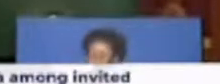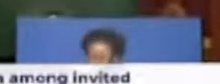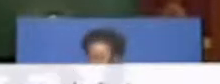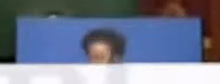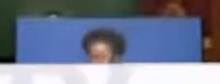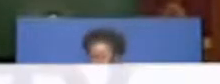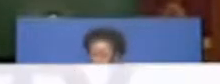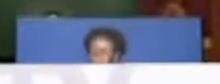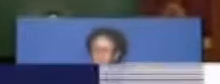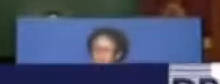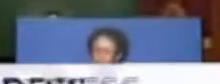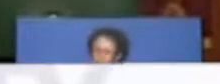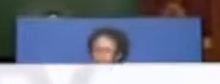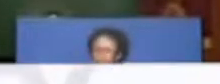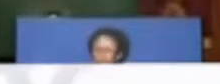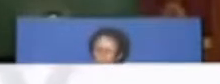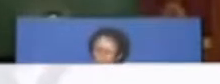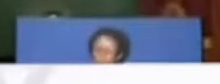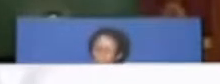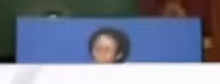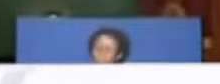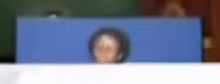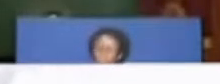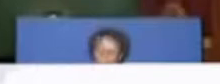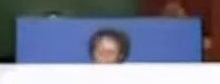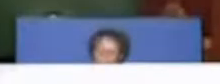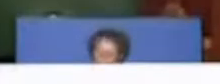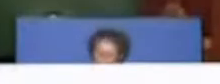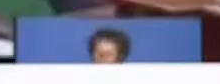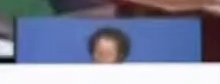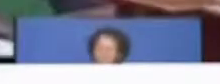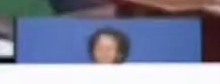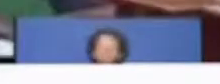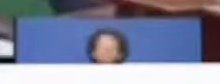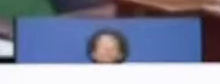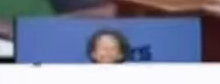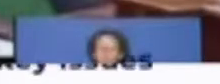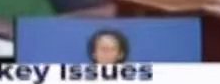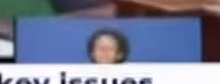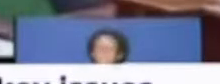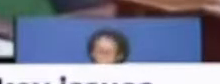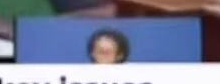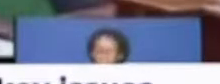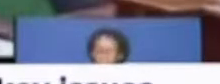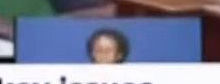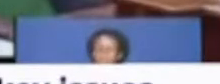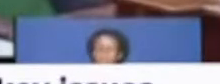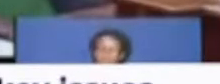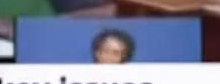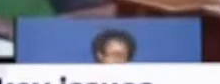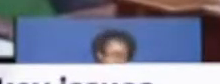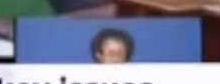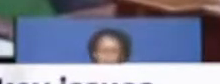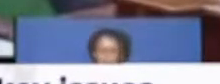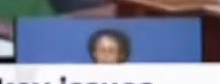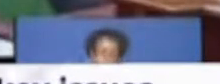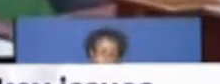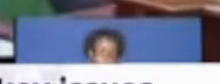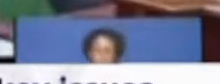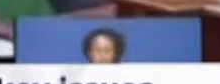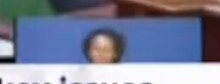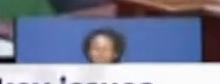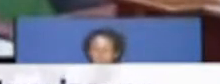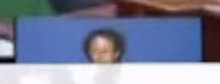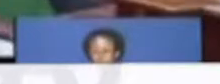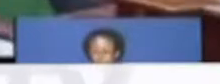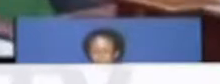the social good and promote the vaccination campaign. This new variant's profile, as